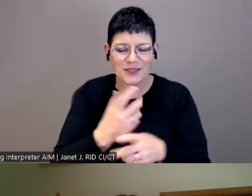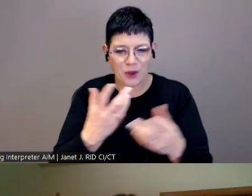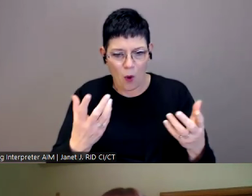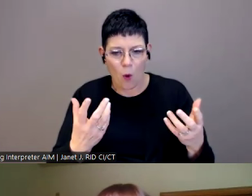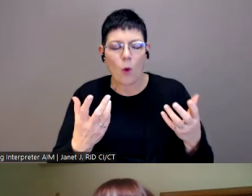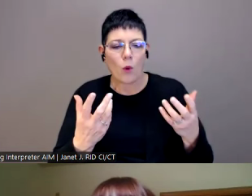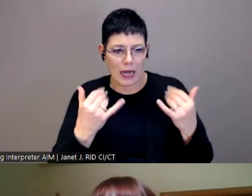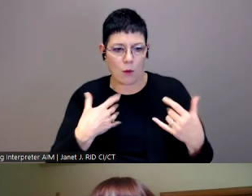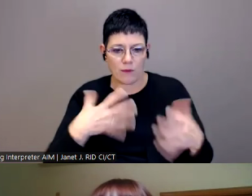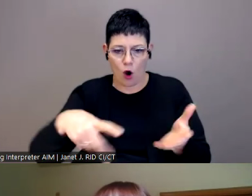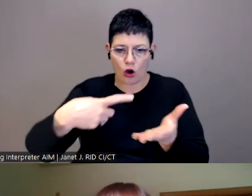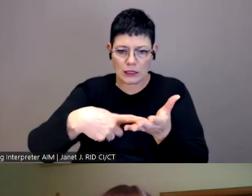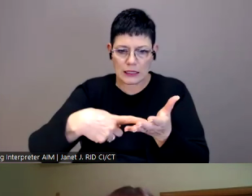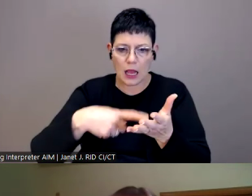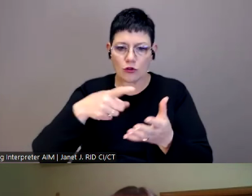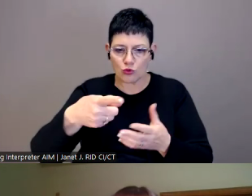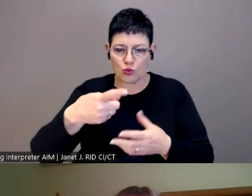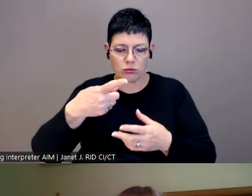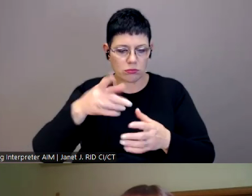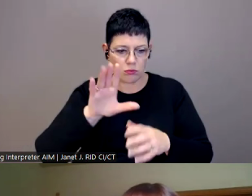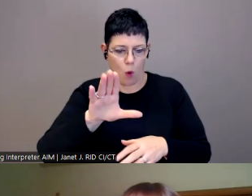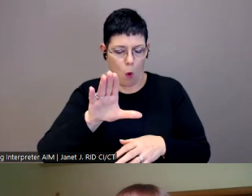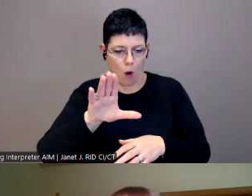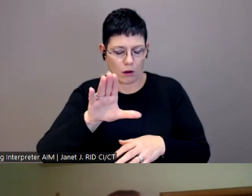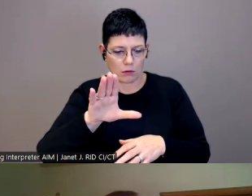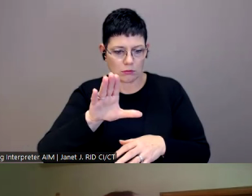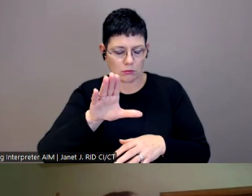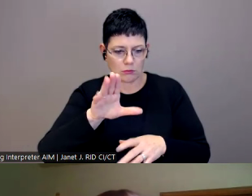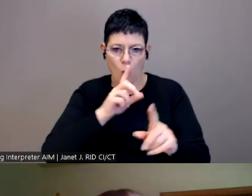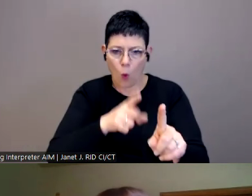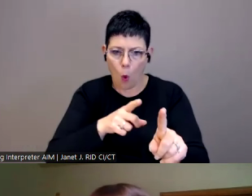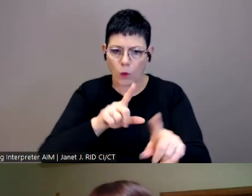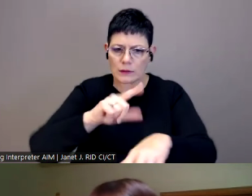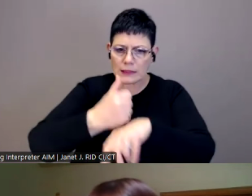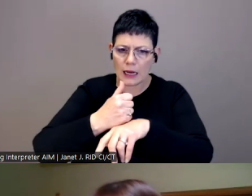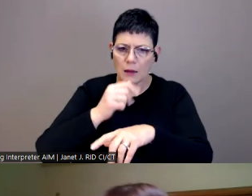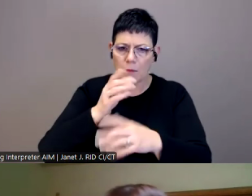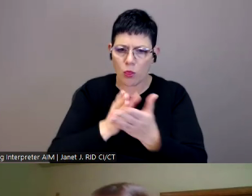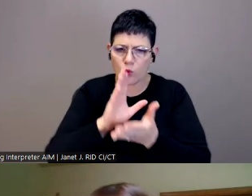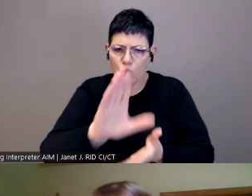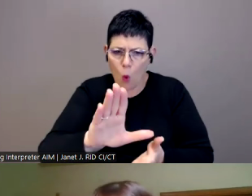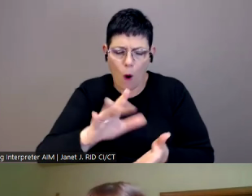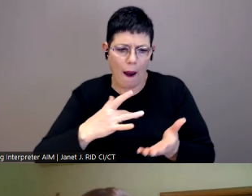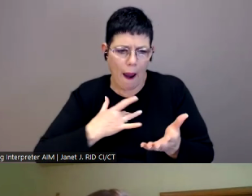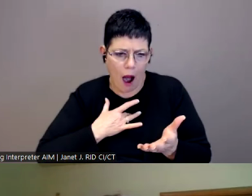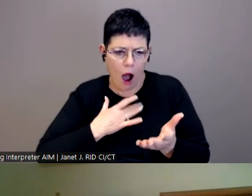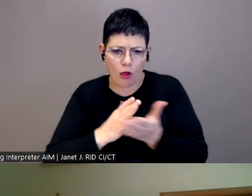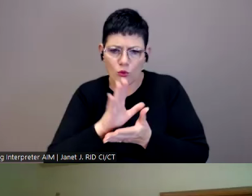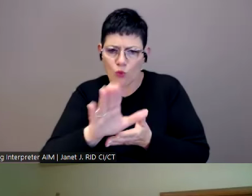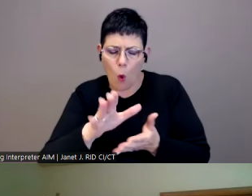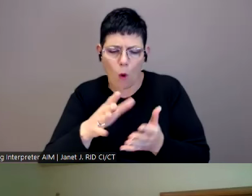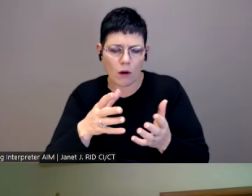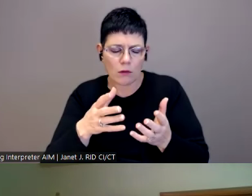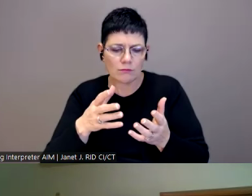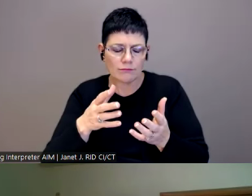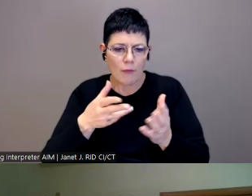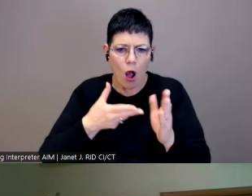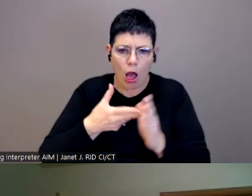coming from an authentic place and driven from your mission, what is it that we're doing when we're coming in authentically?